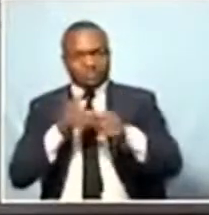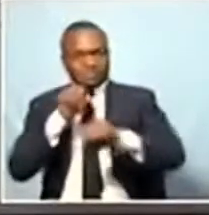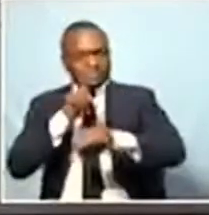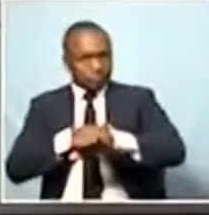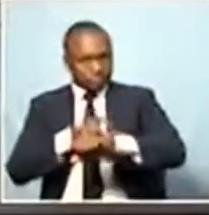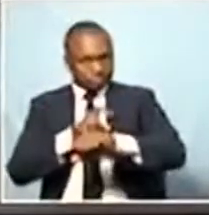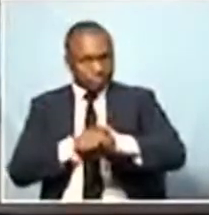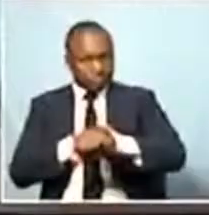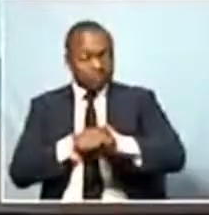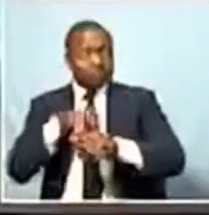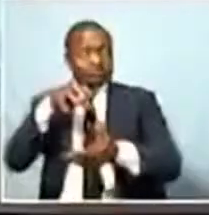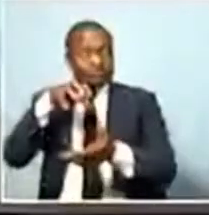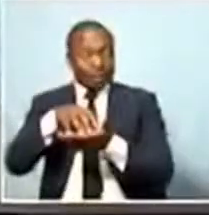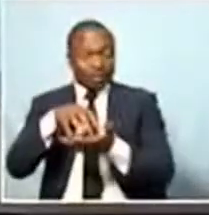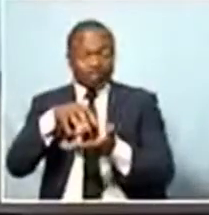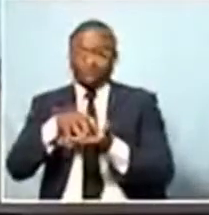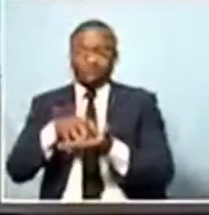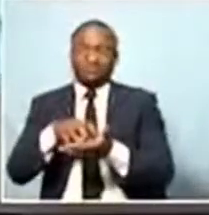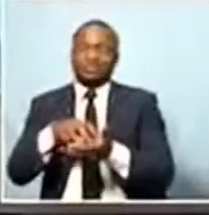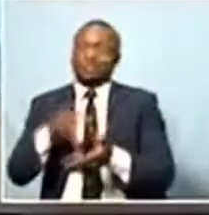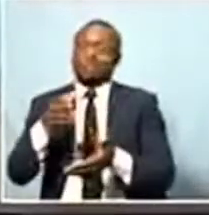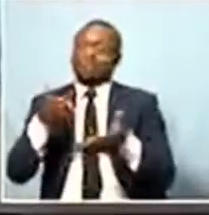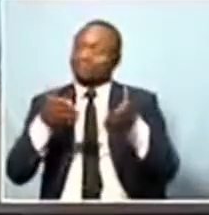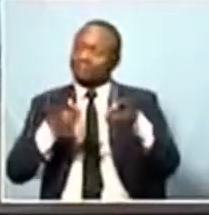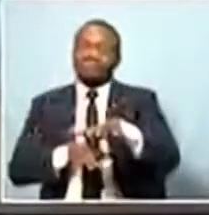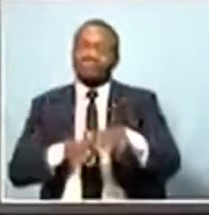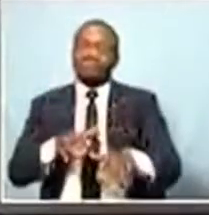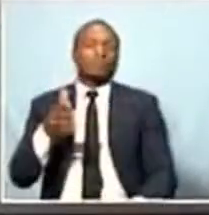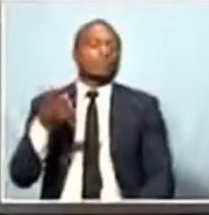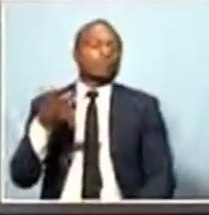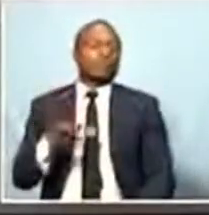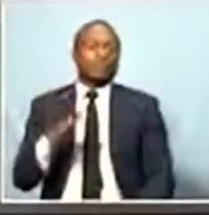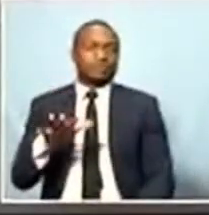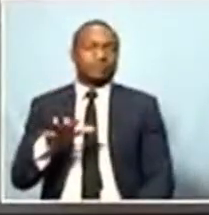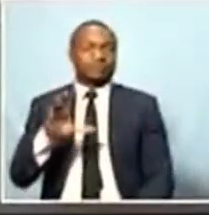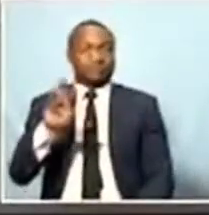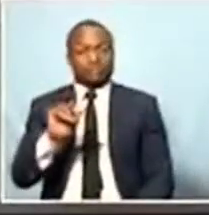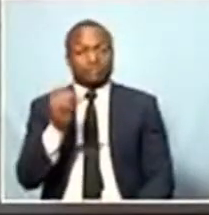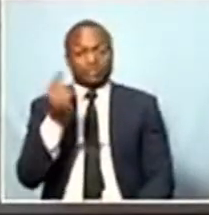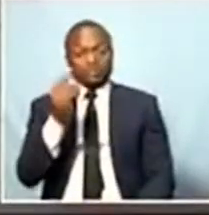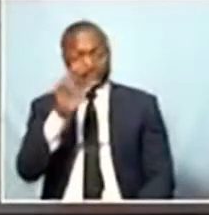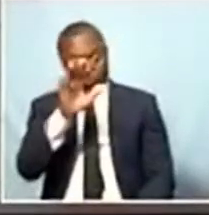couple of cases that have died natural death because no one's there